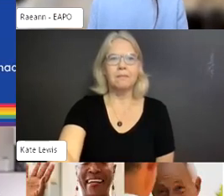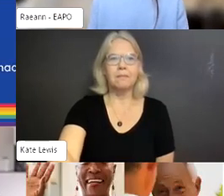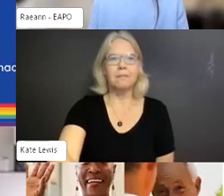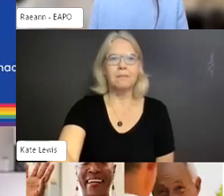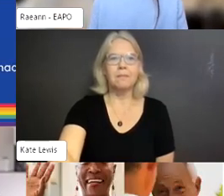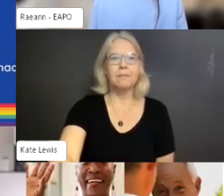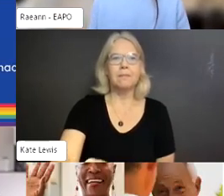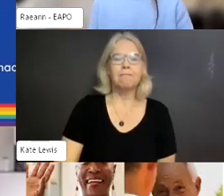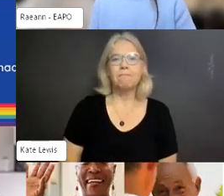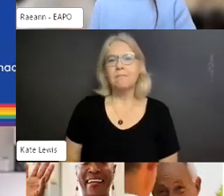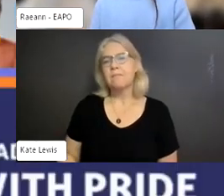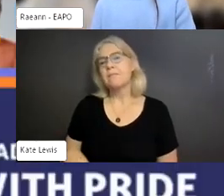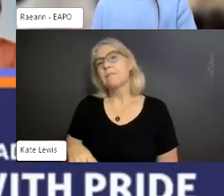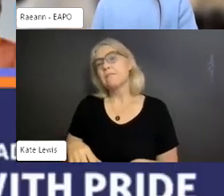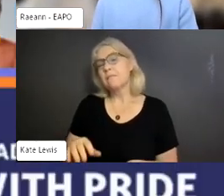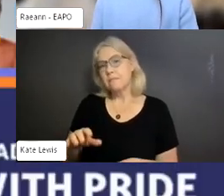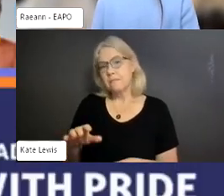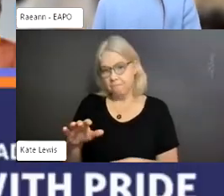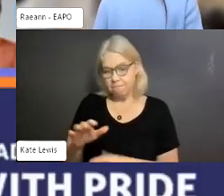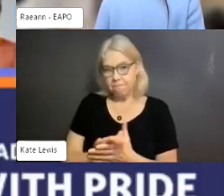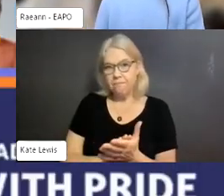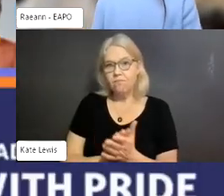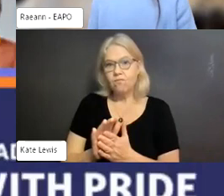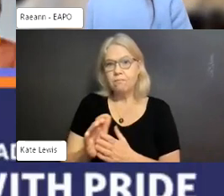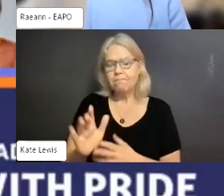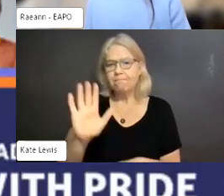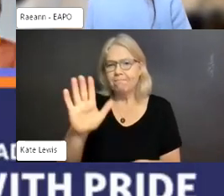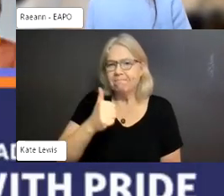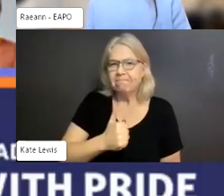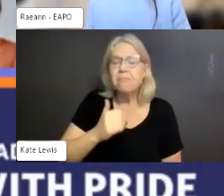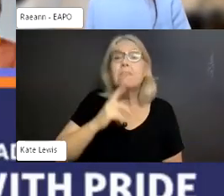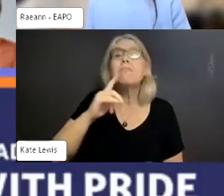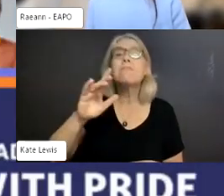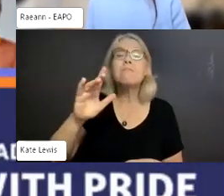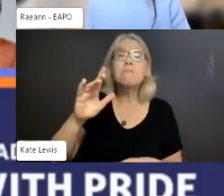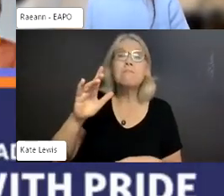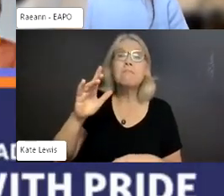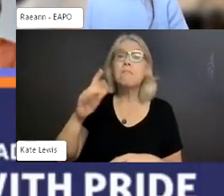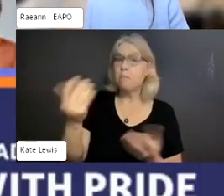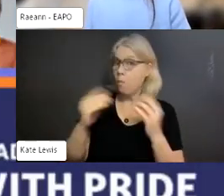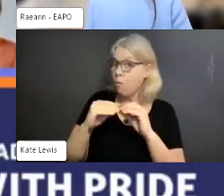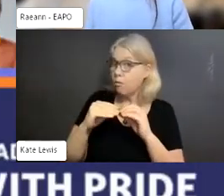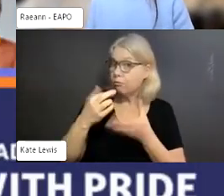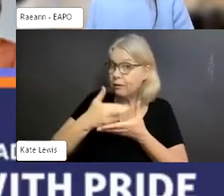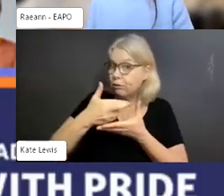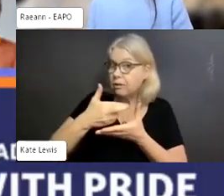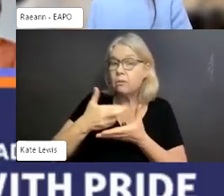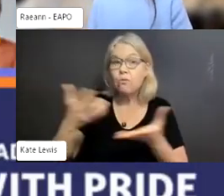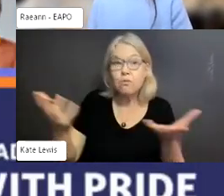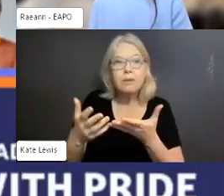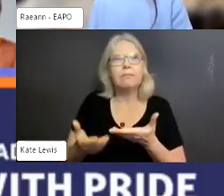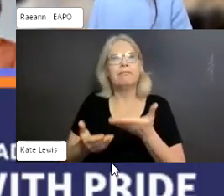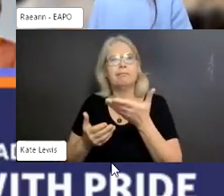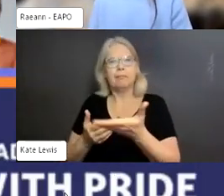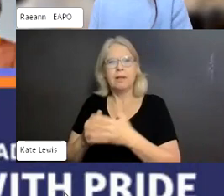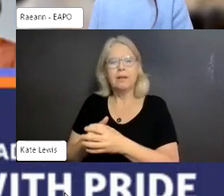So I was just saying some of the resources that we additionally have. I was saying that Leading with Pride, Leading and Learning with Pride from